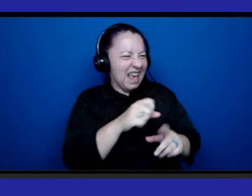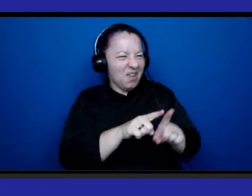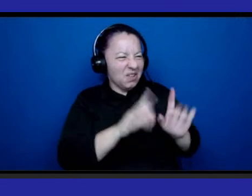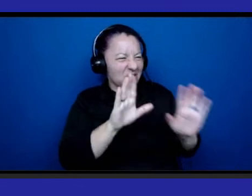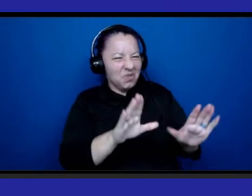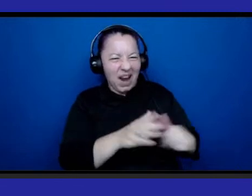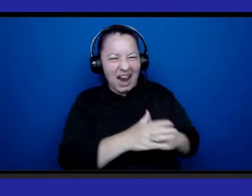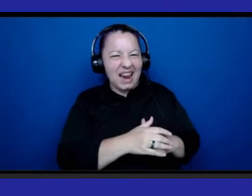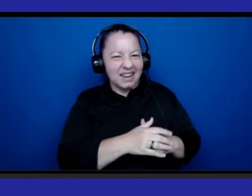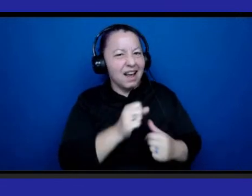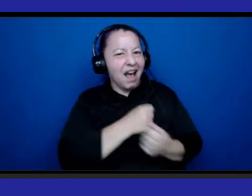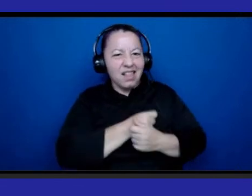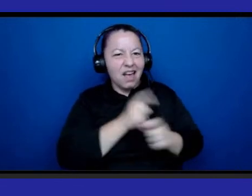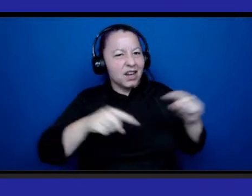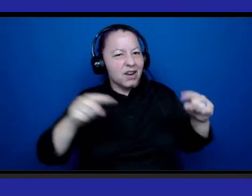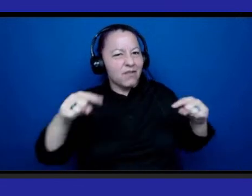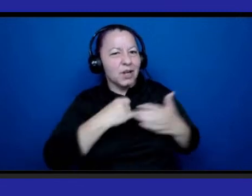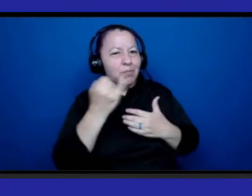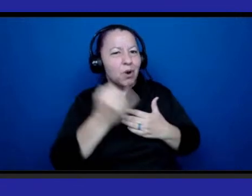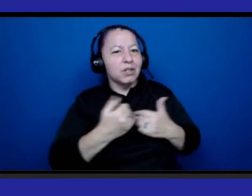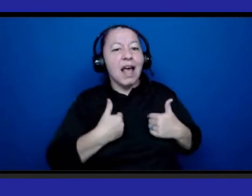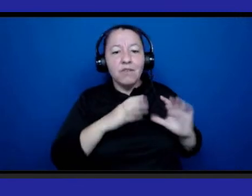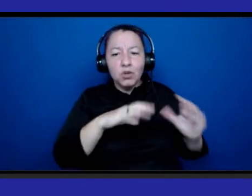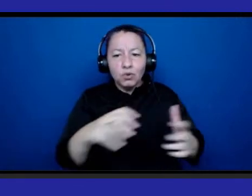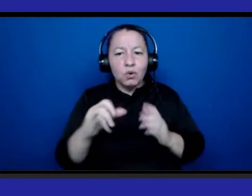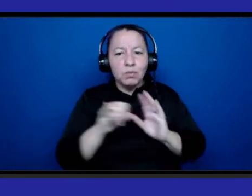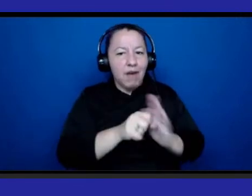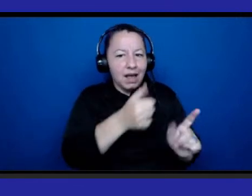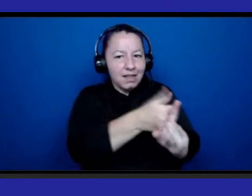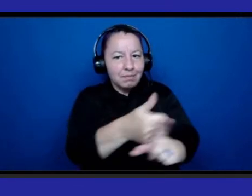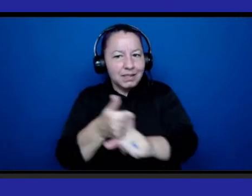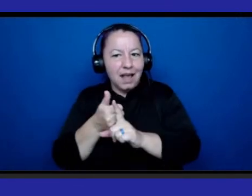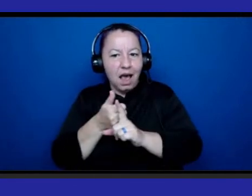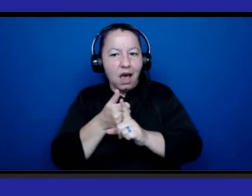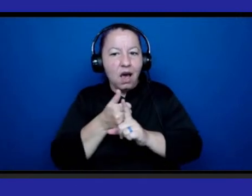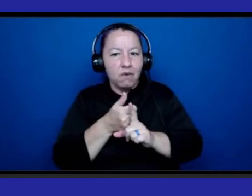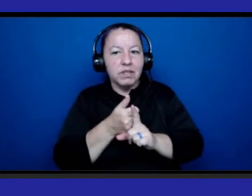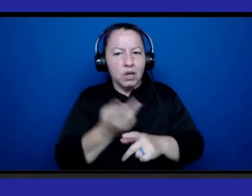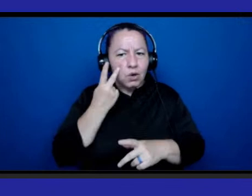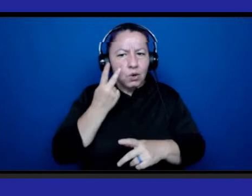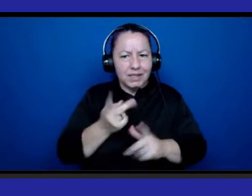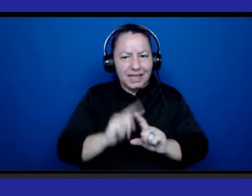having the groups identify them themselves, and you see how different the